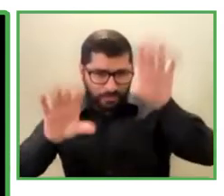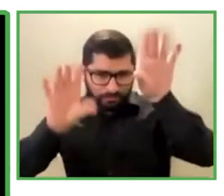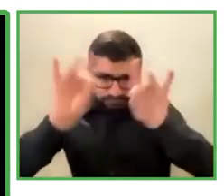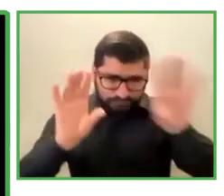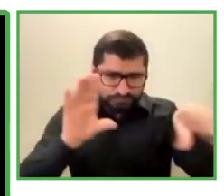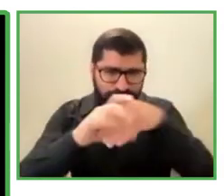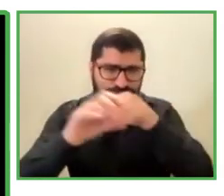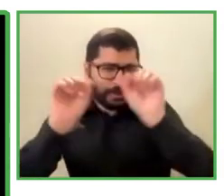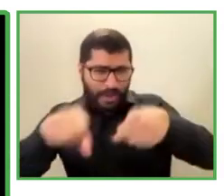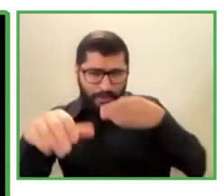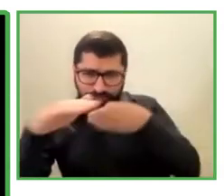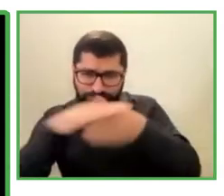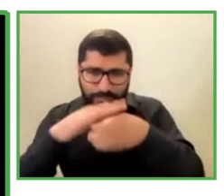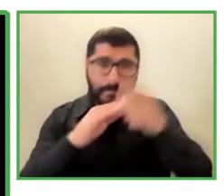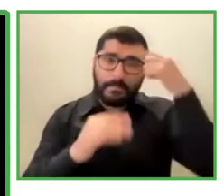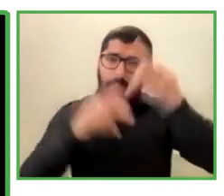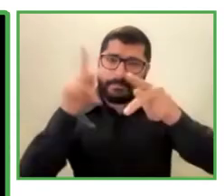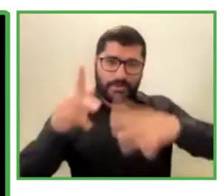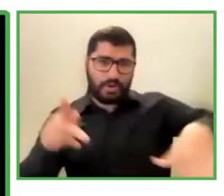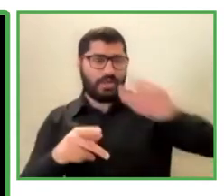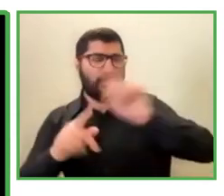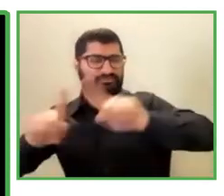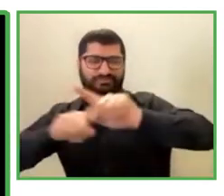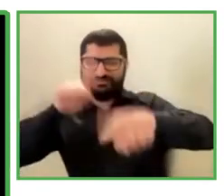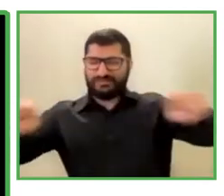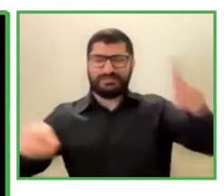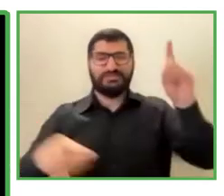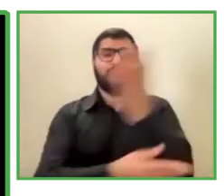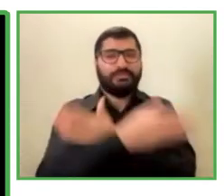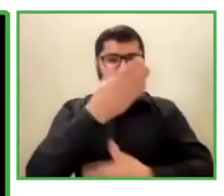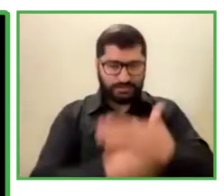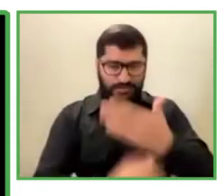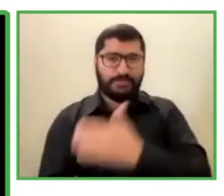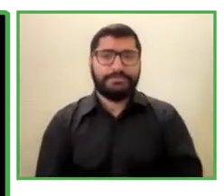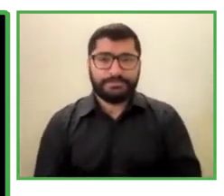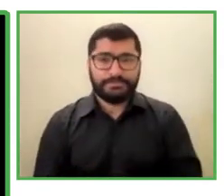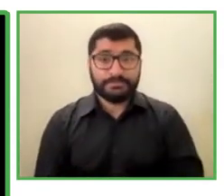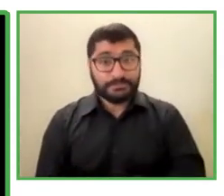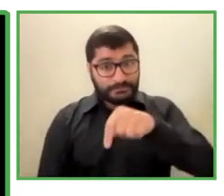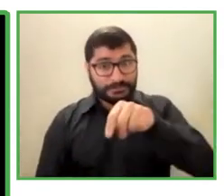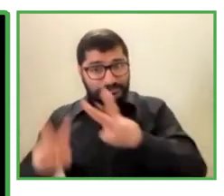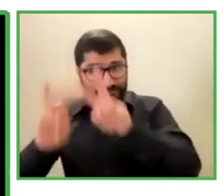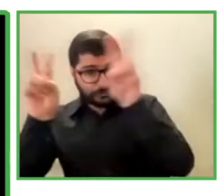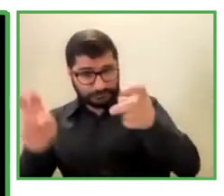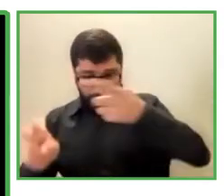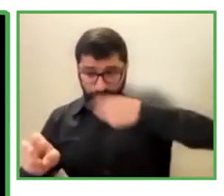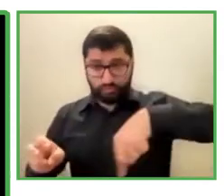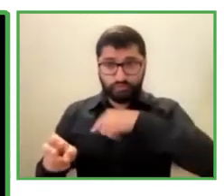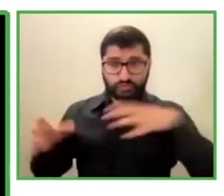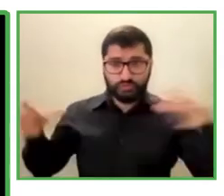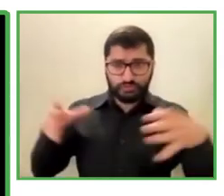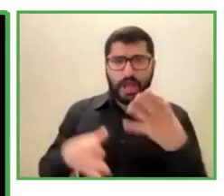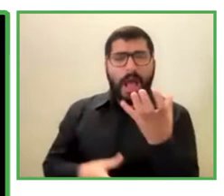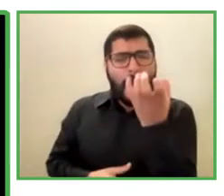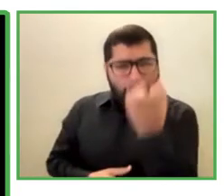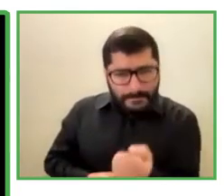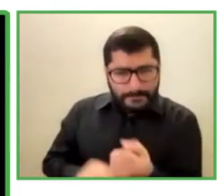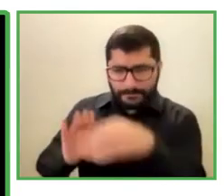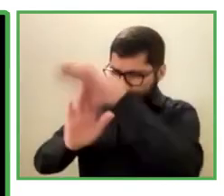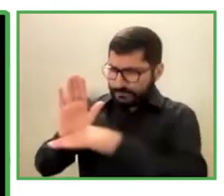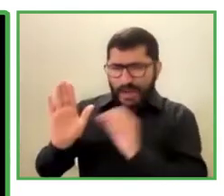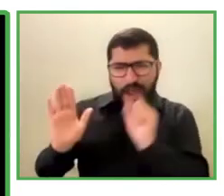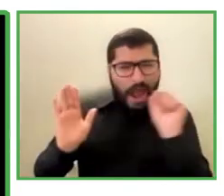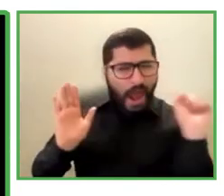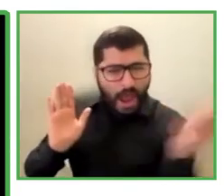different types of disabilities. So we are going to have all of the